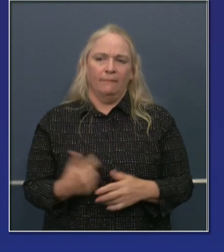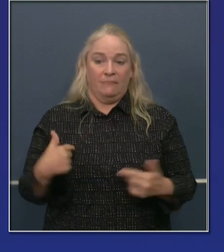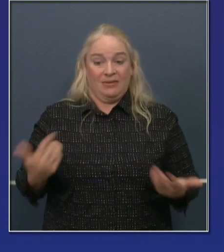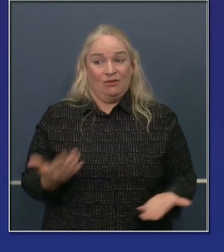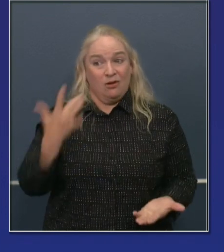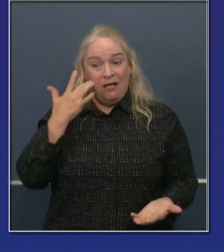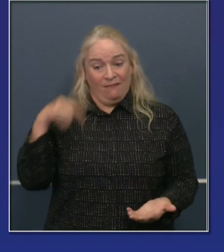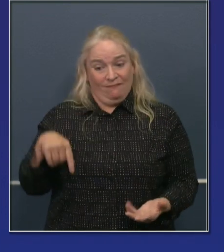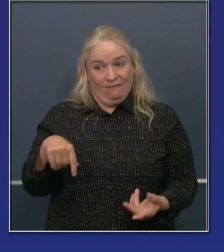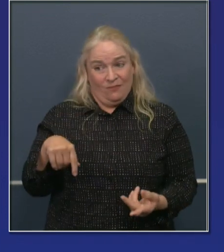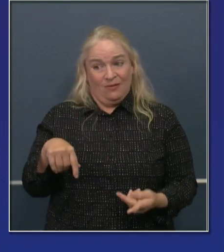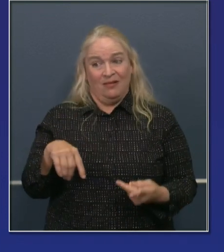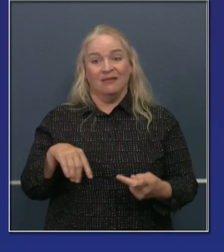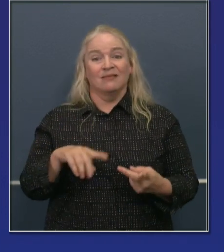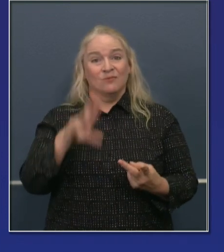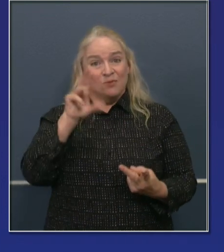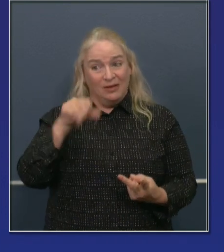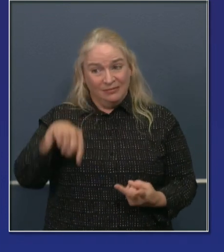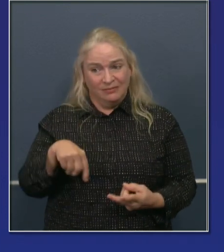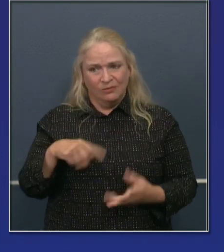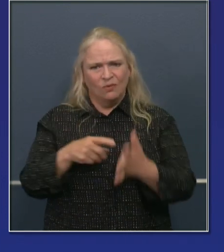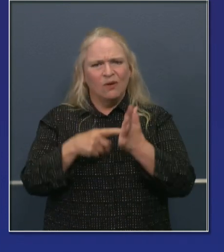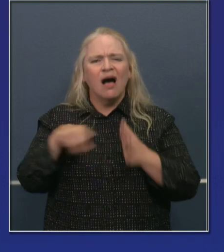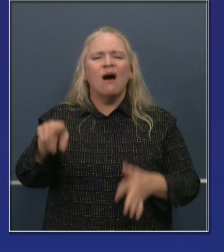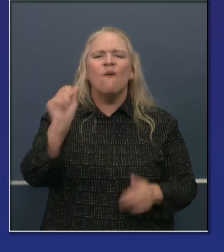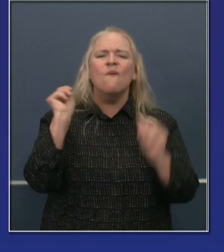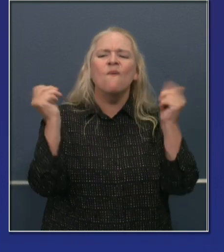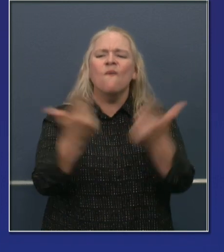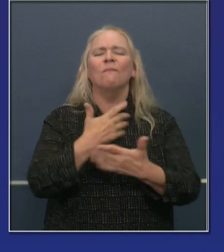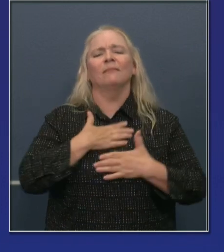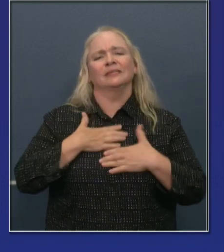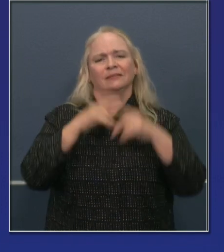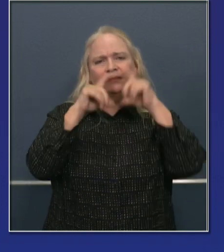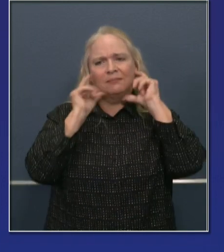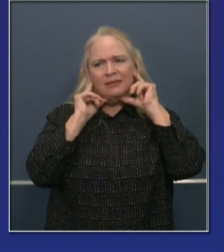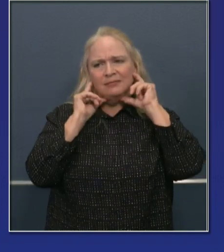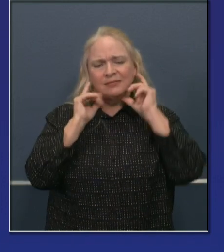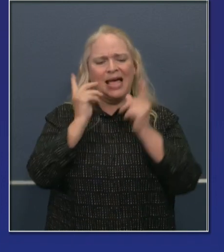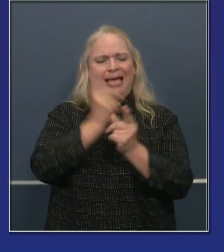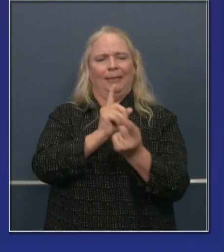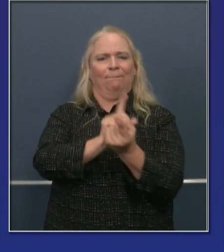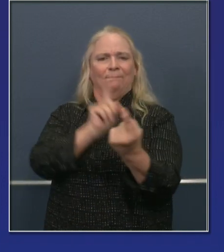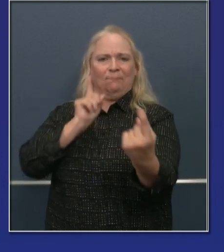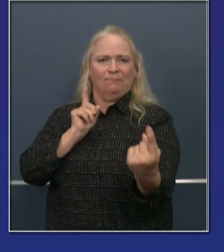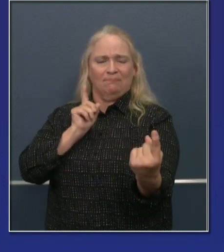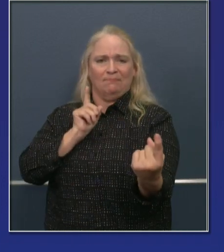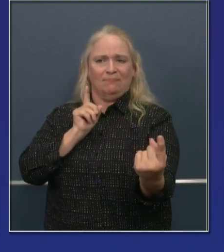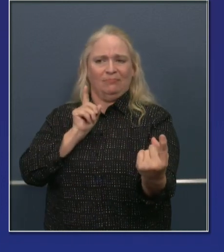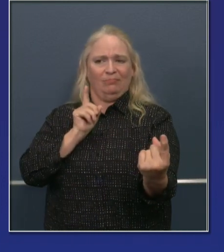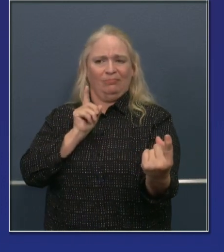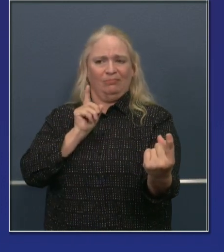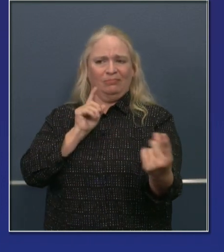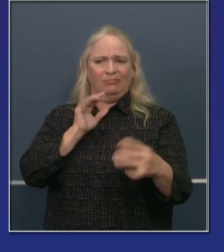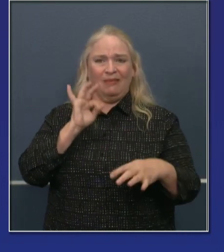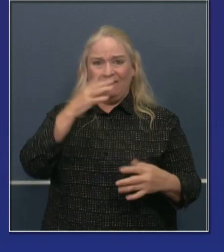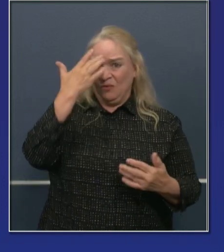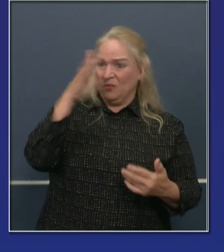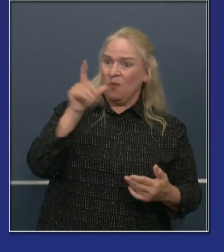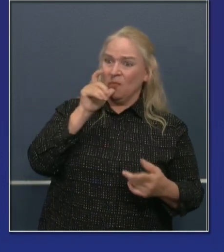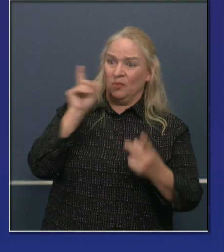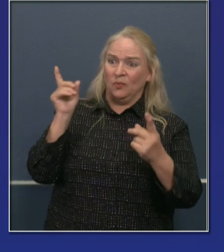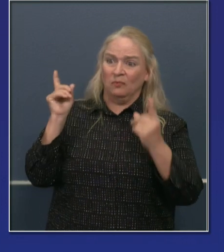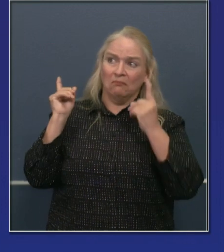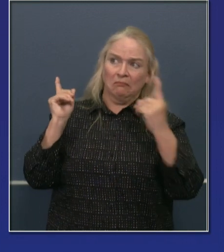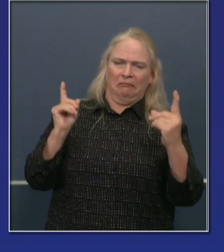a mask, wear a face covering, continue to practice physical distancing when you're coming in contact with strangers or people outside of